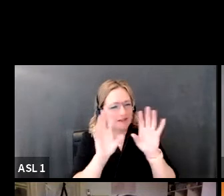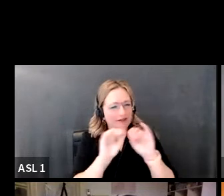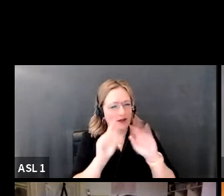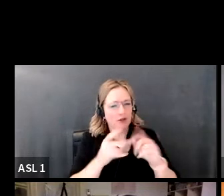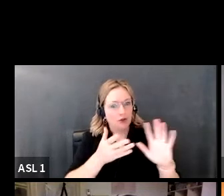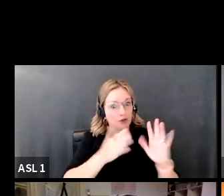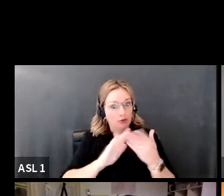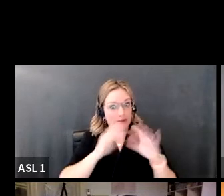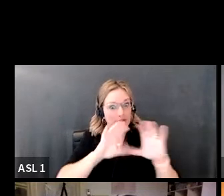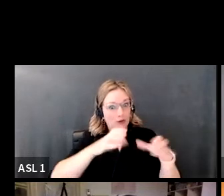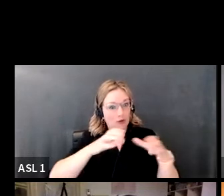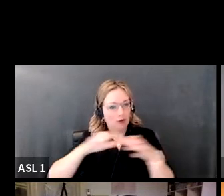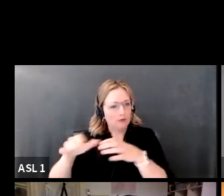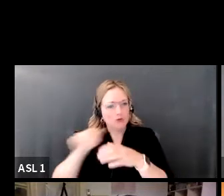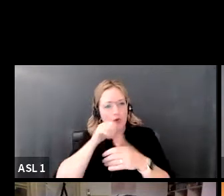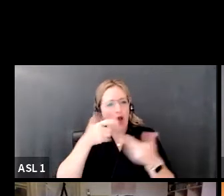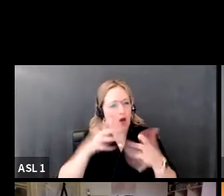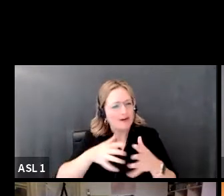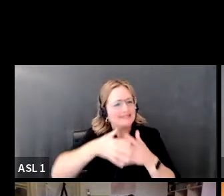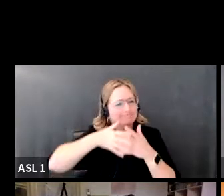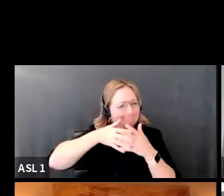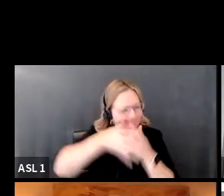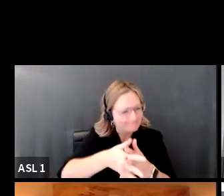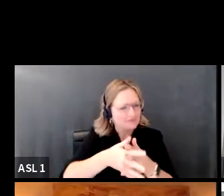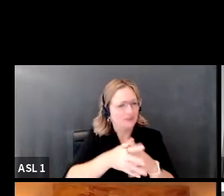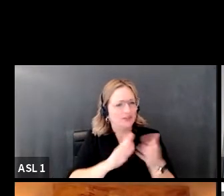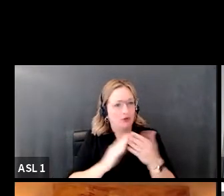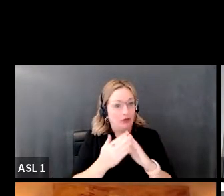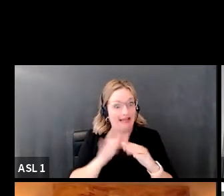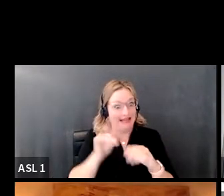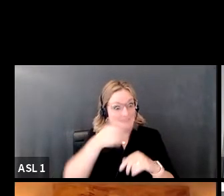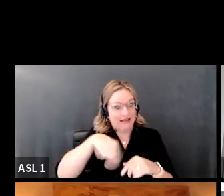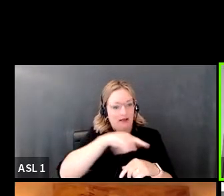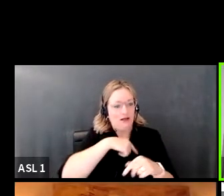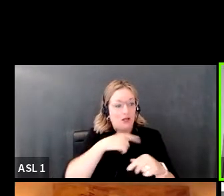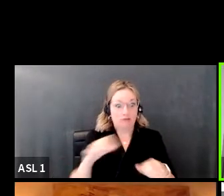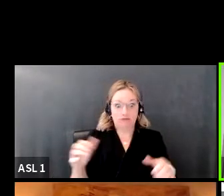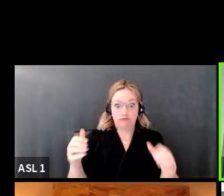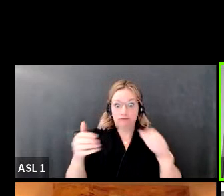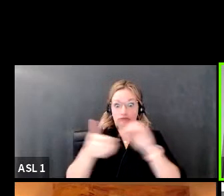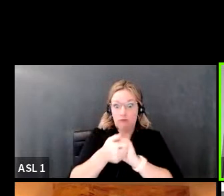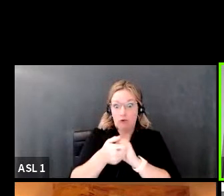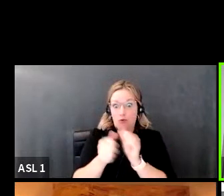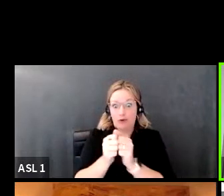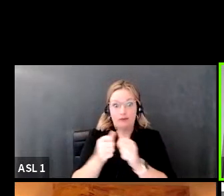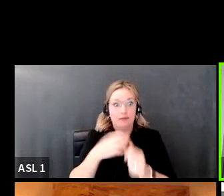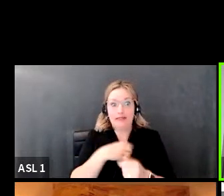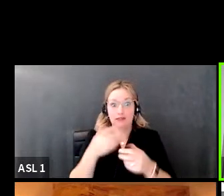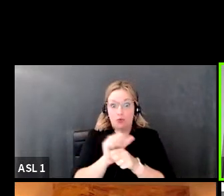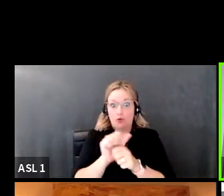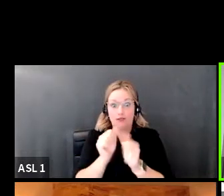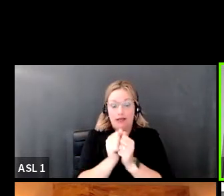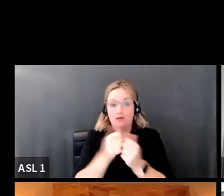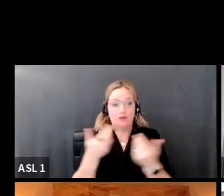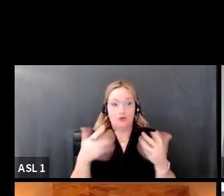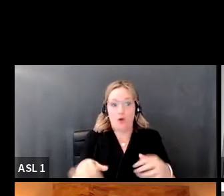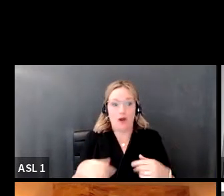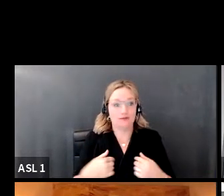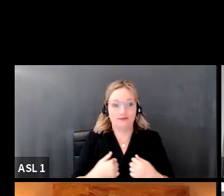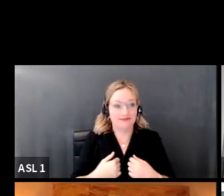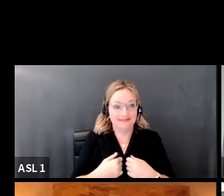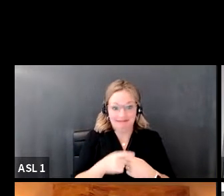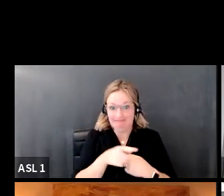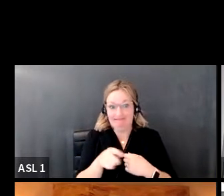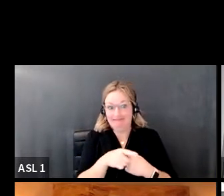groups that are rooted in community those are the groups that don't want to work with police okay thank you for that thank you that's our one sweeping address